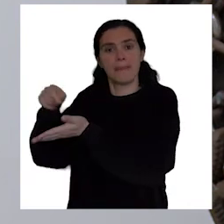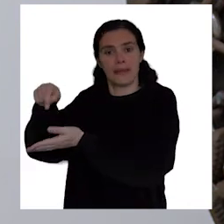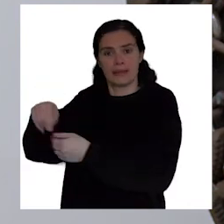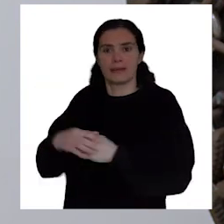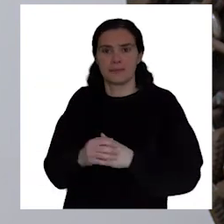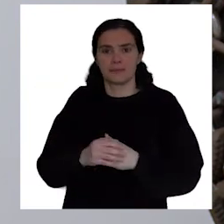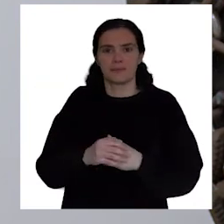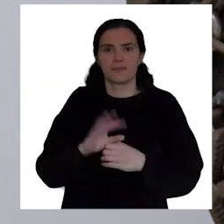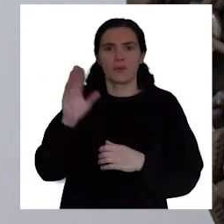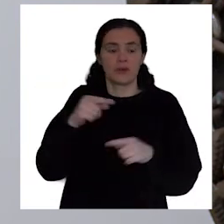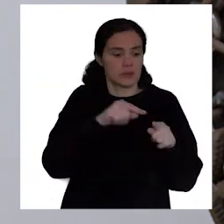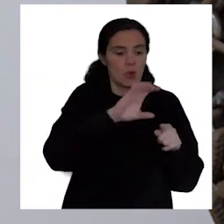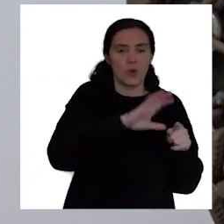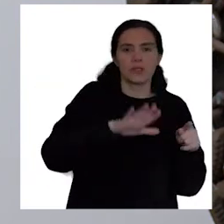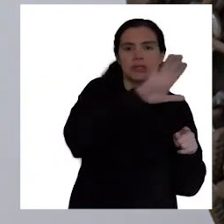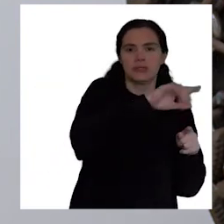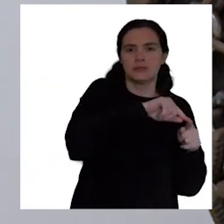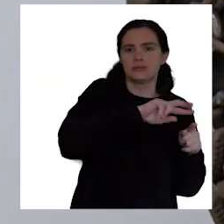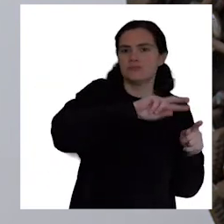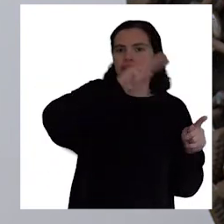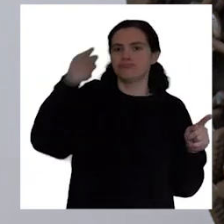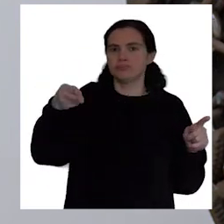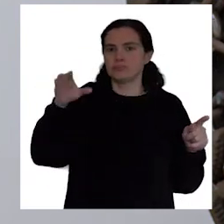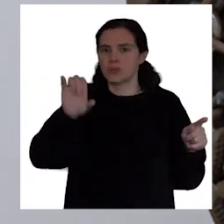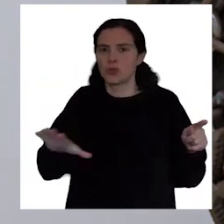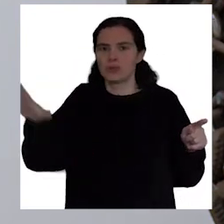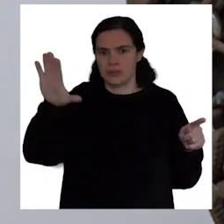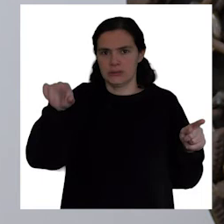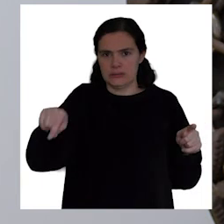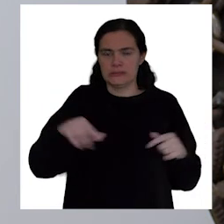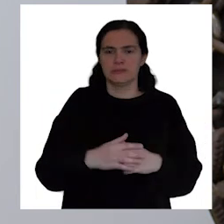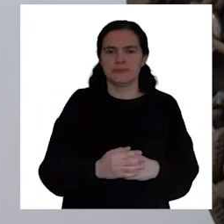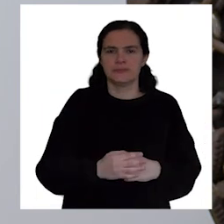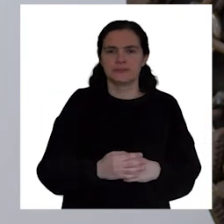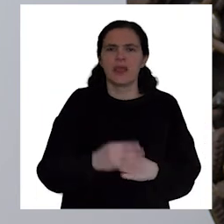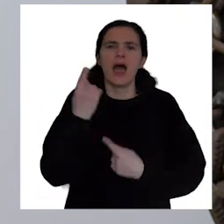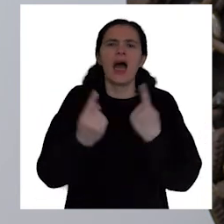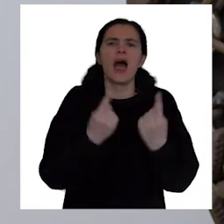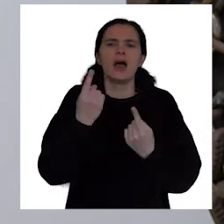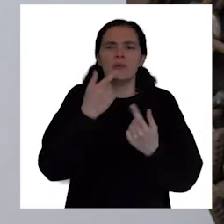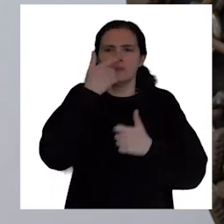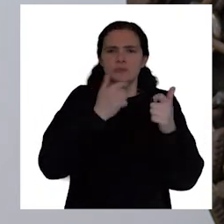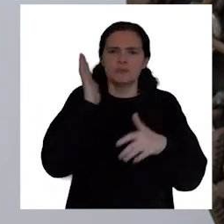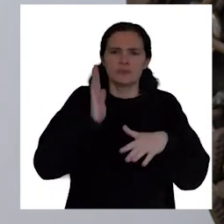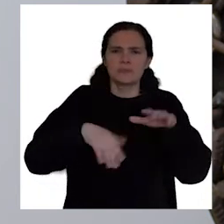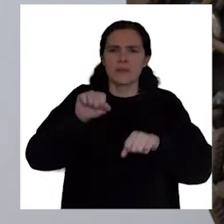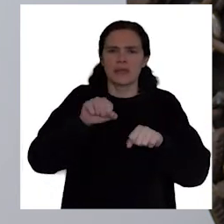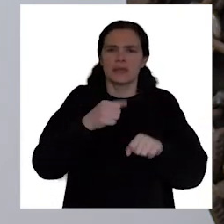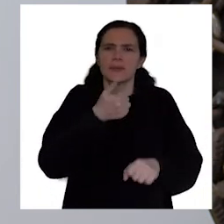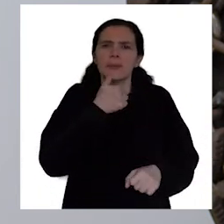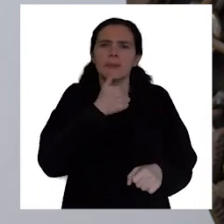to America, when they were going from one continent to the other, some slaves